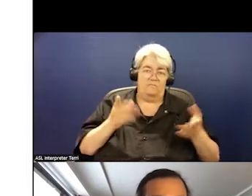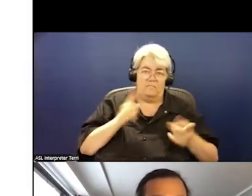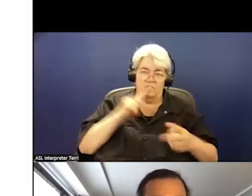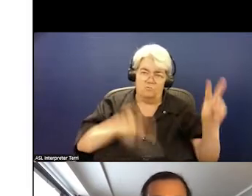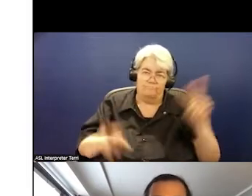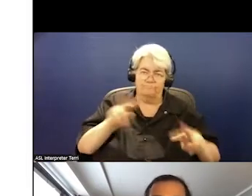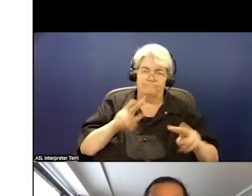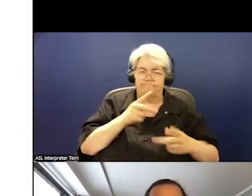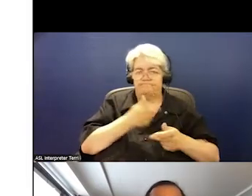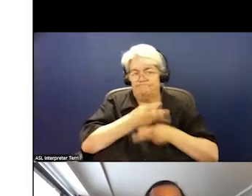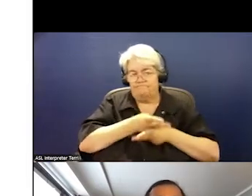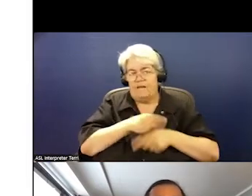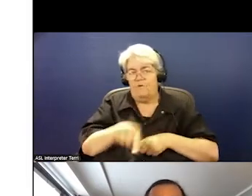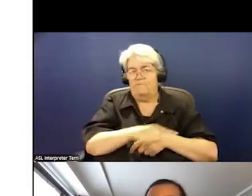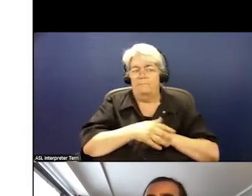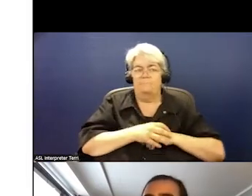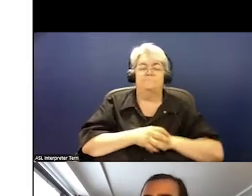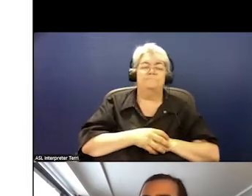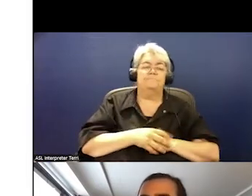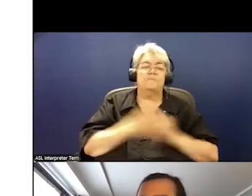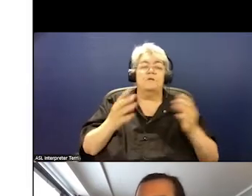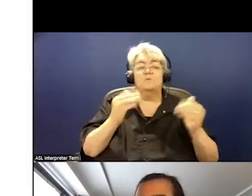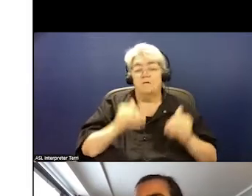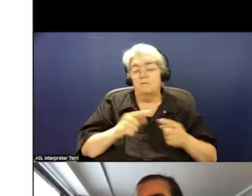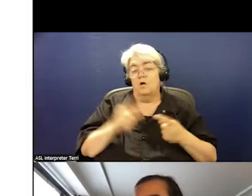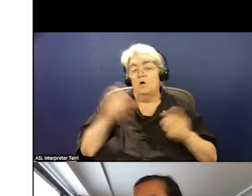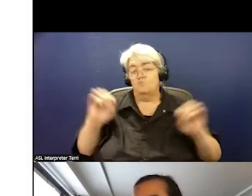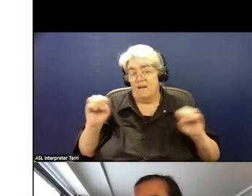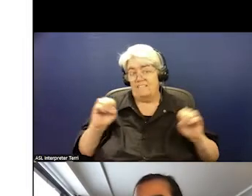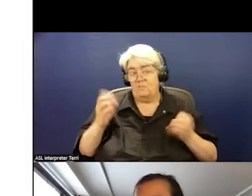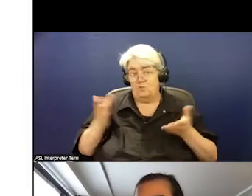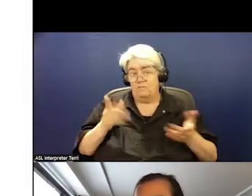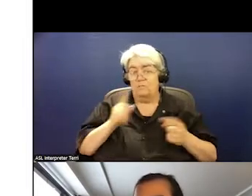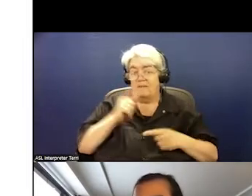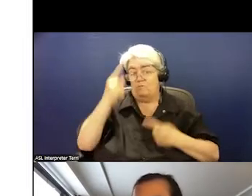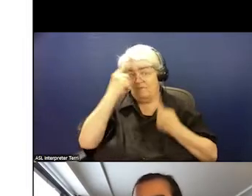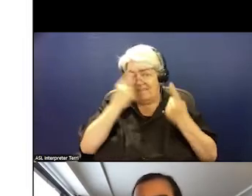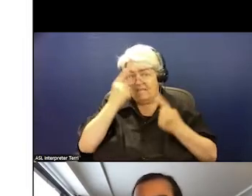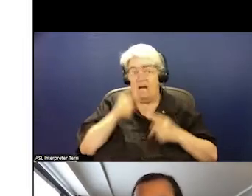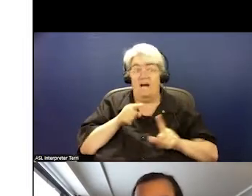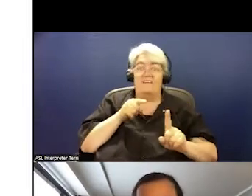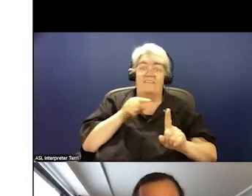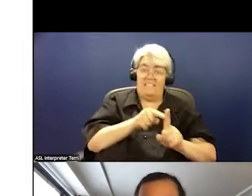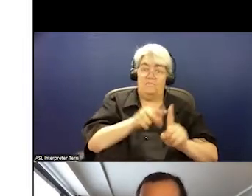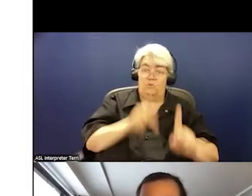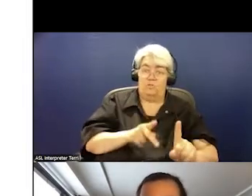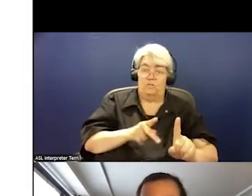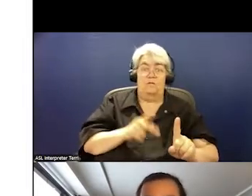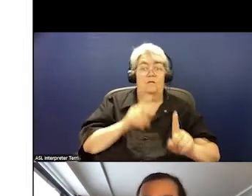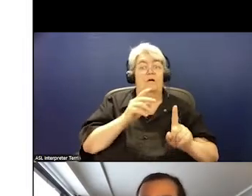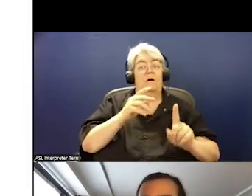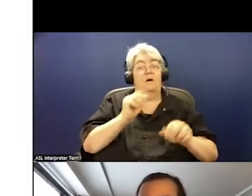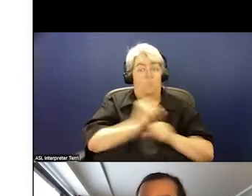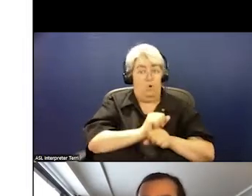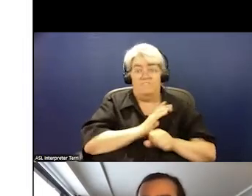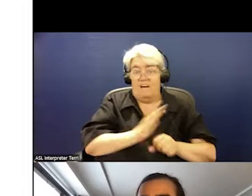please. So crisis services have to be tailored to serve people experiencing homelessness. This is really the takeaway message, is